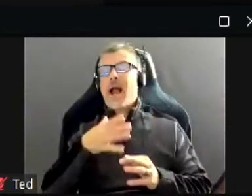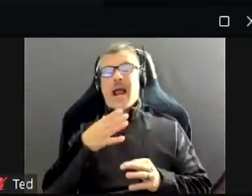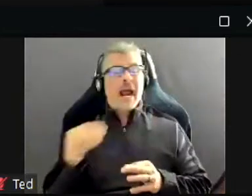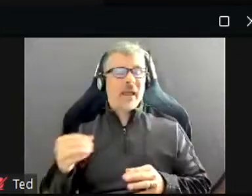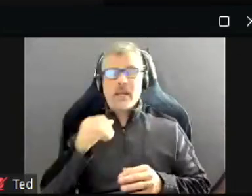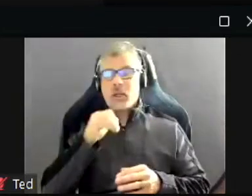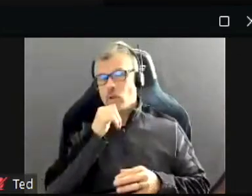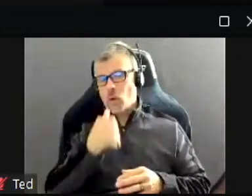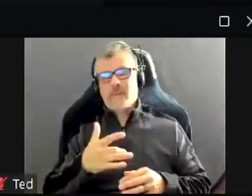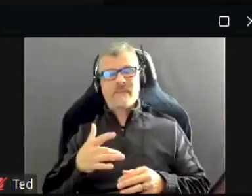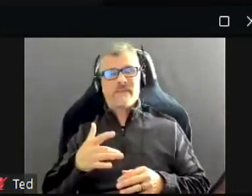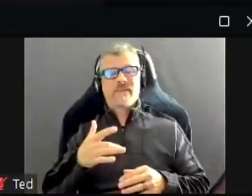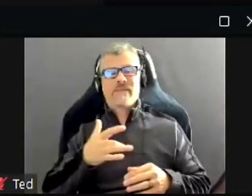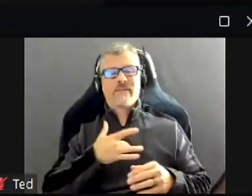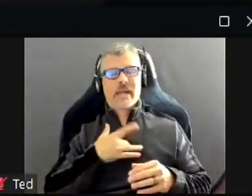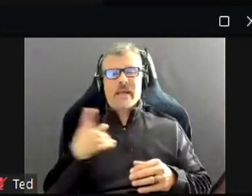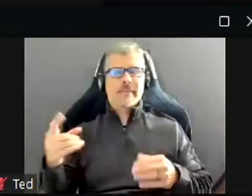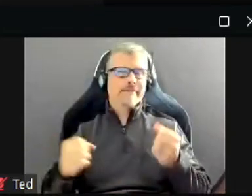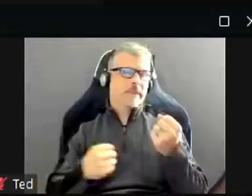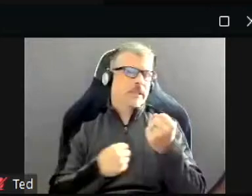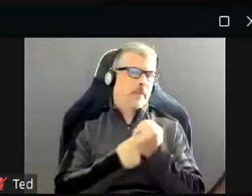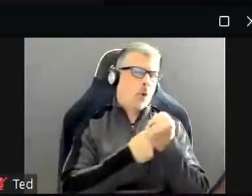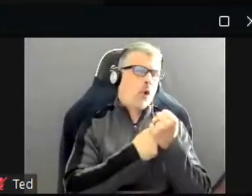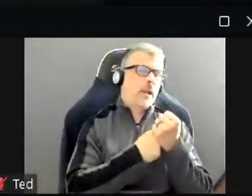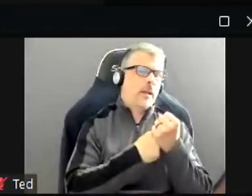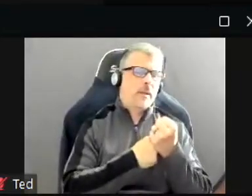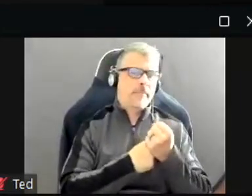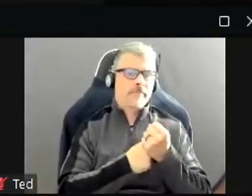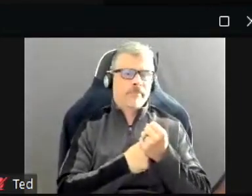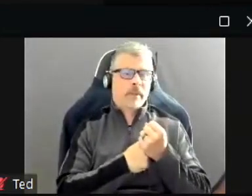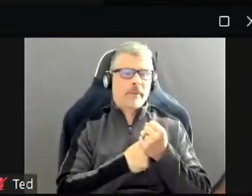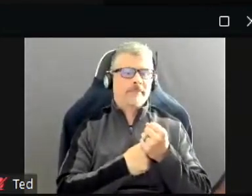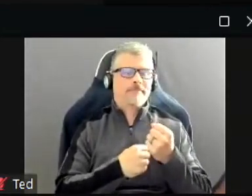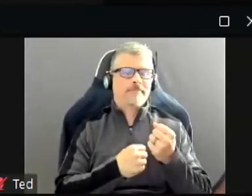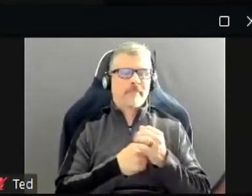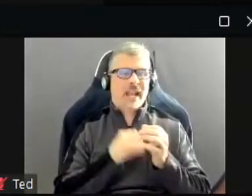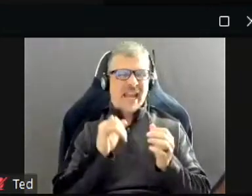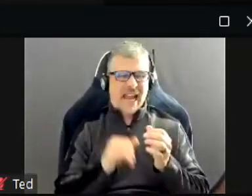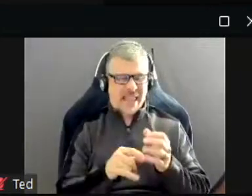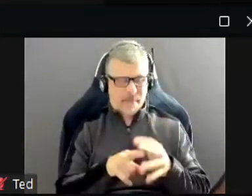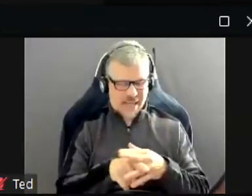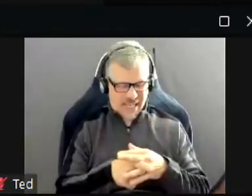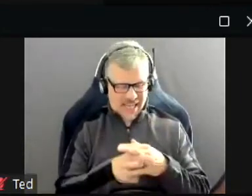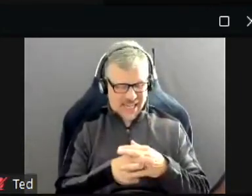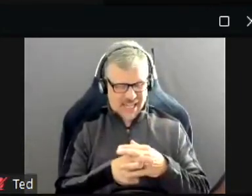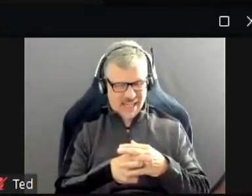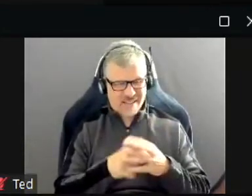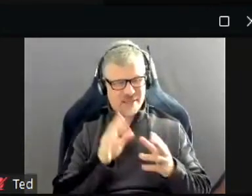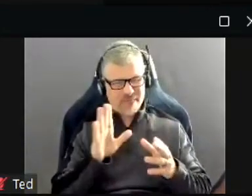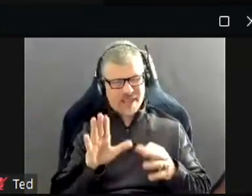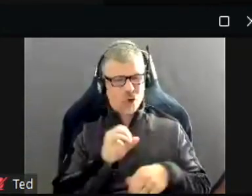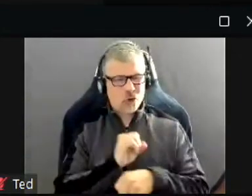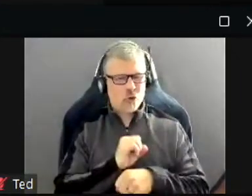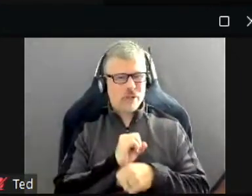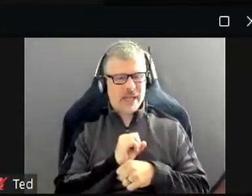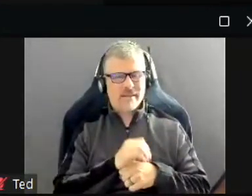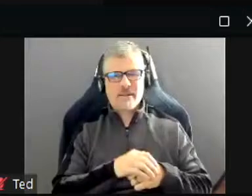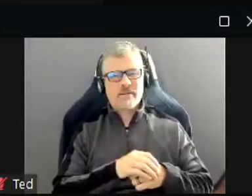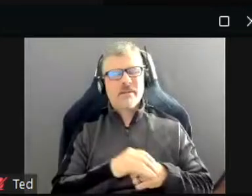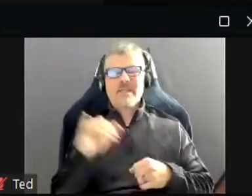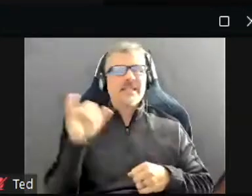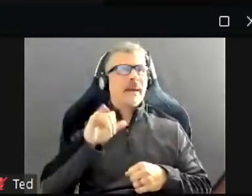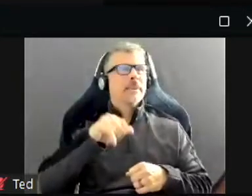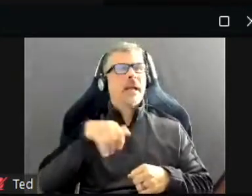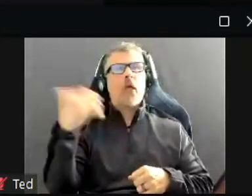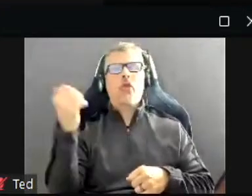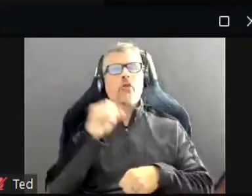feel that they are being well supported in that initial period of time. Because, you know, just like any other profession, we